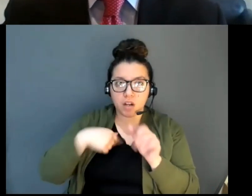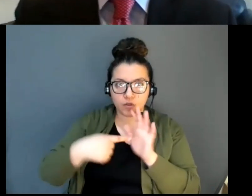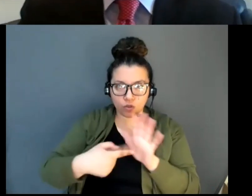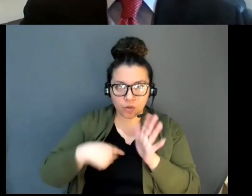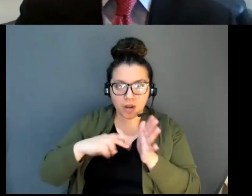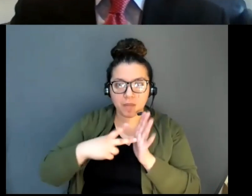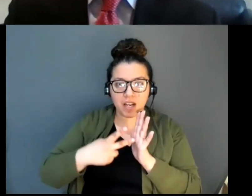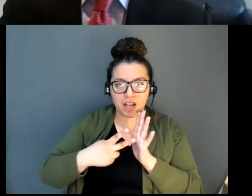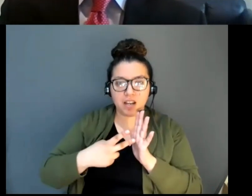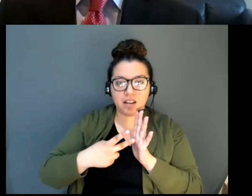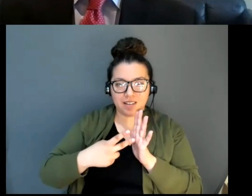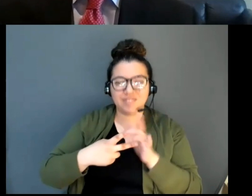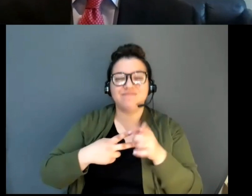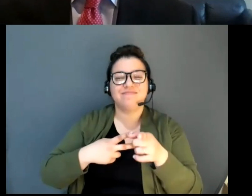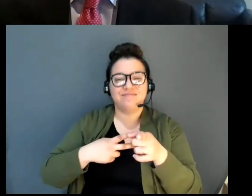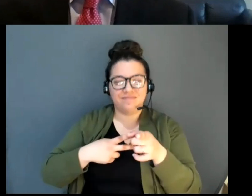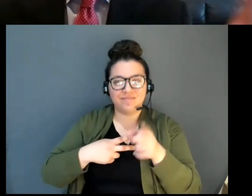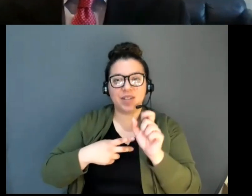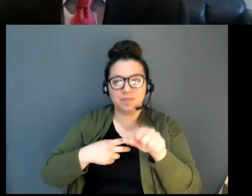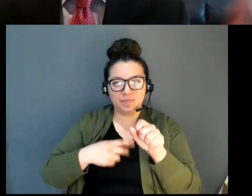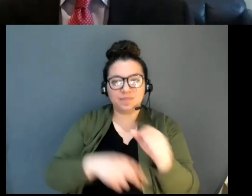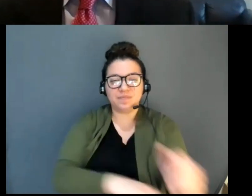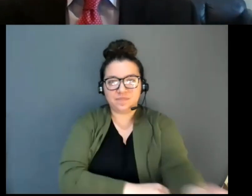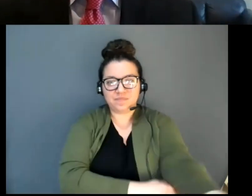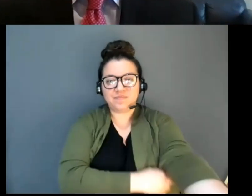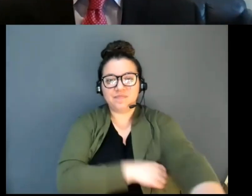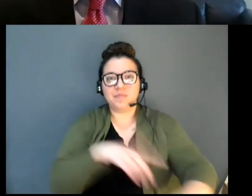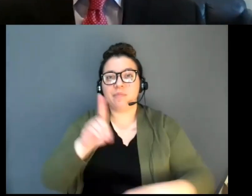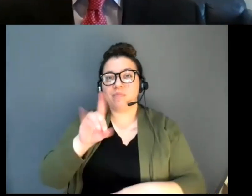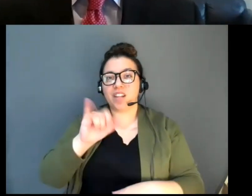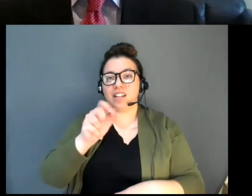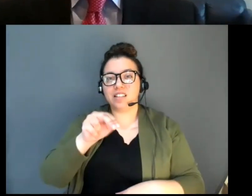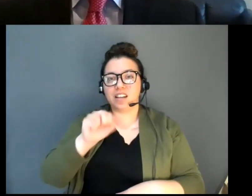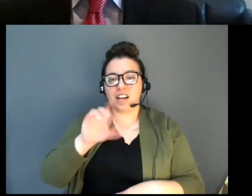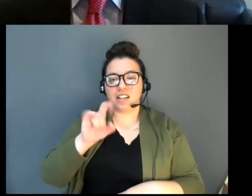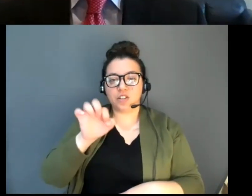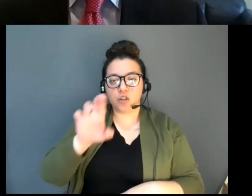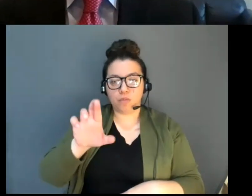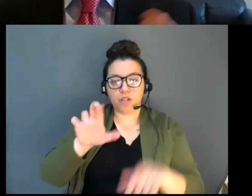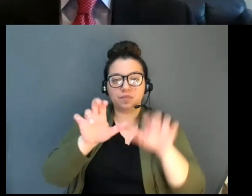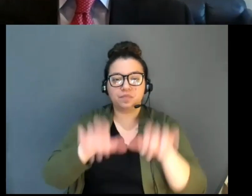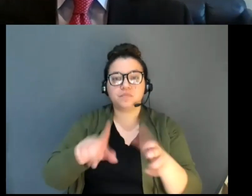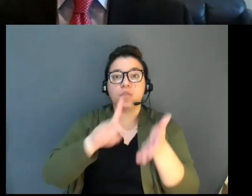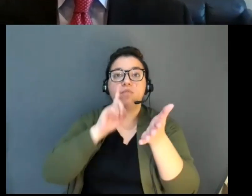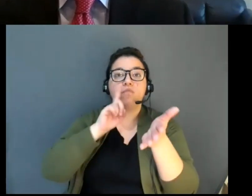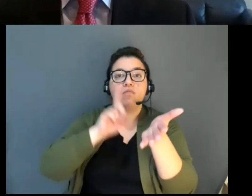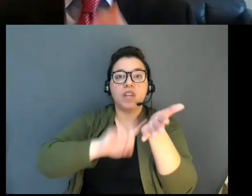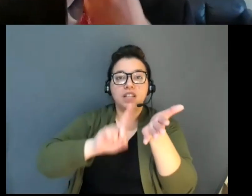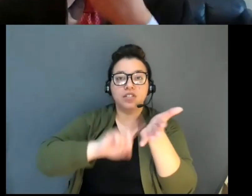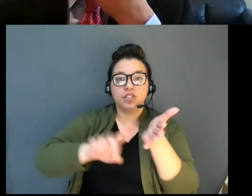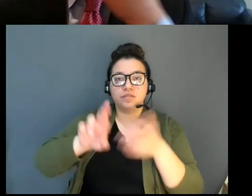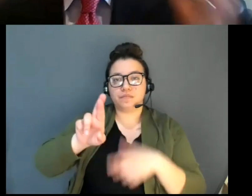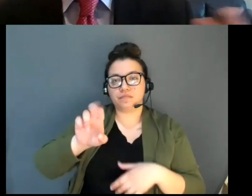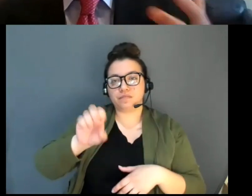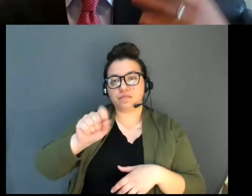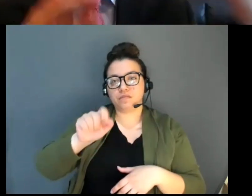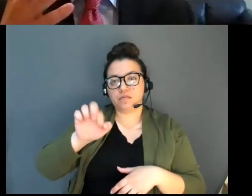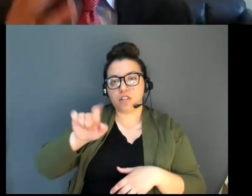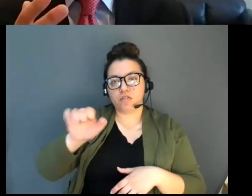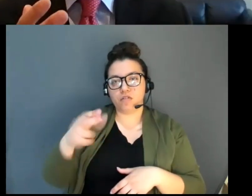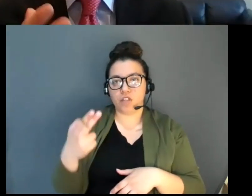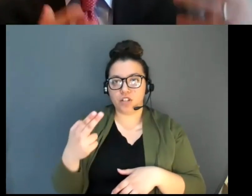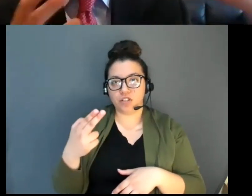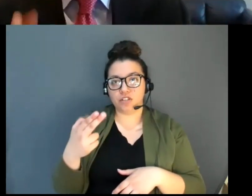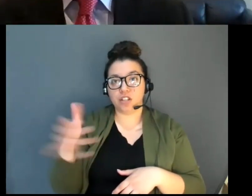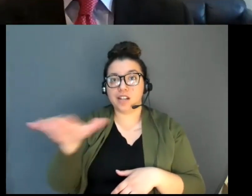remember? You put it, there we go. Diana Cooper says research. So important to research the company that